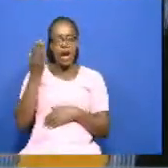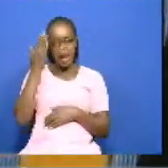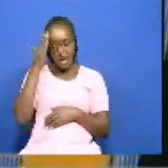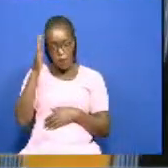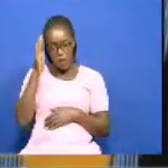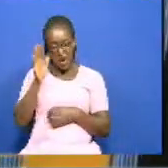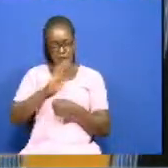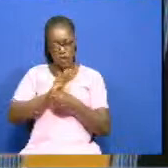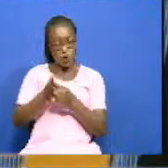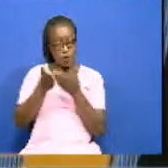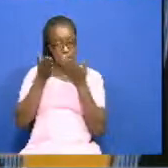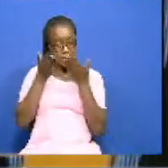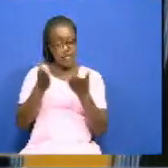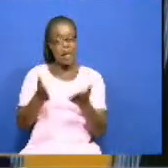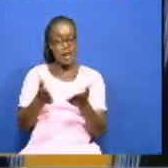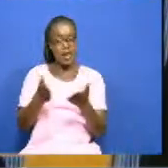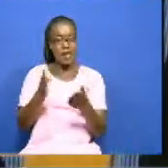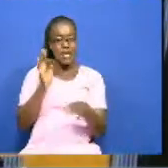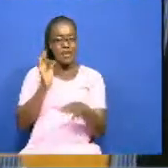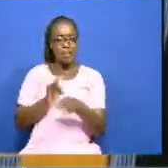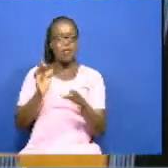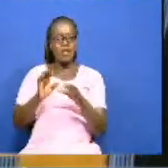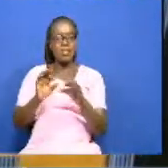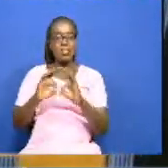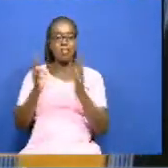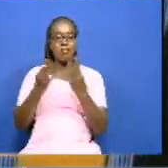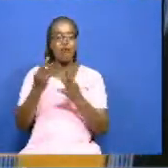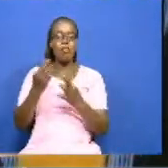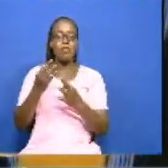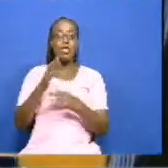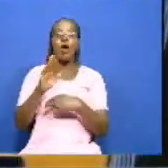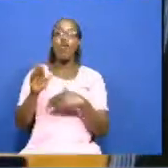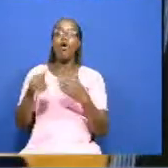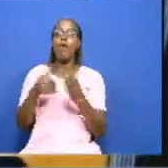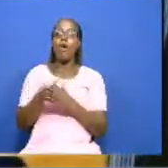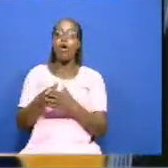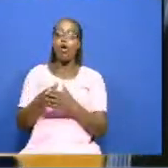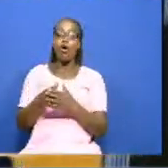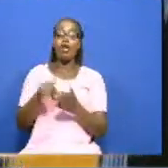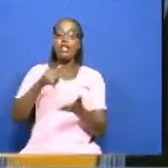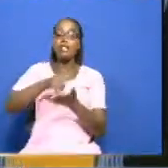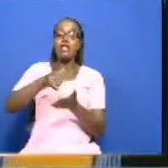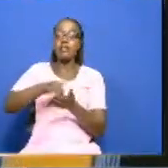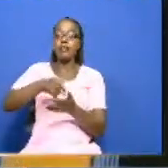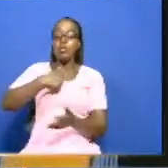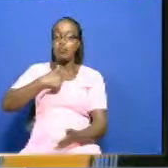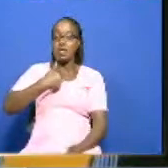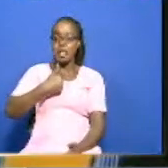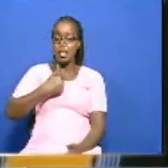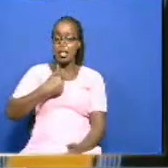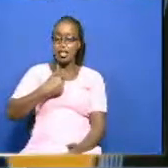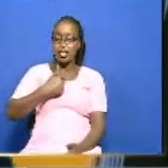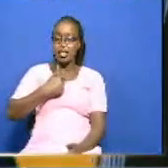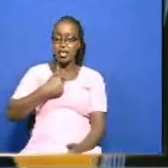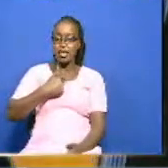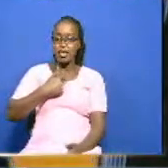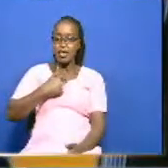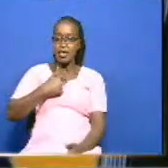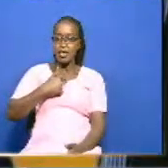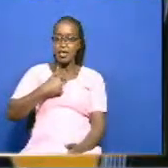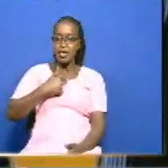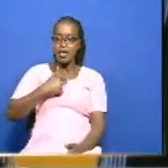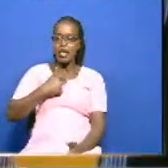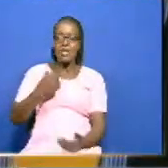COVID is here and it has had effect in every family, including my extended family. And therefore, we must treat